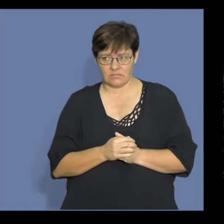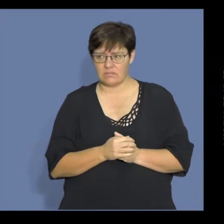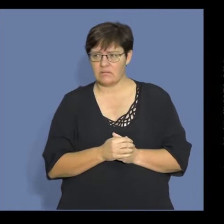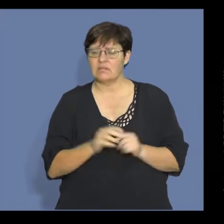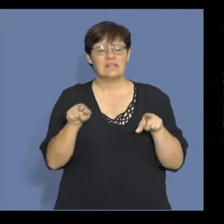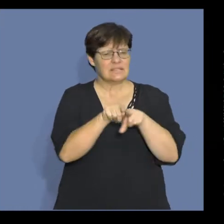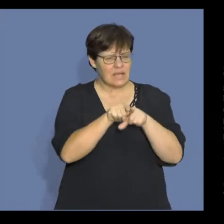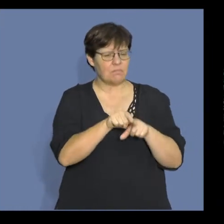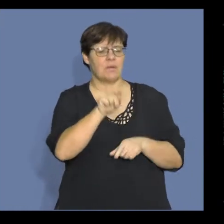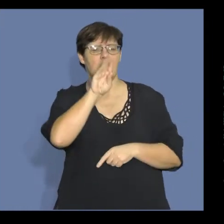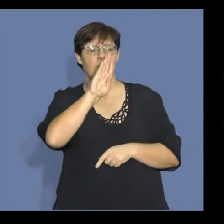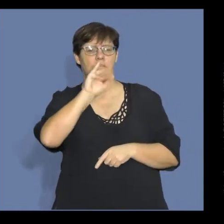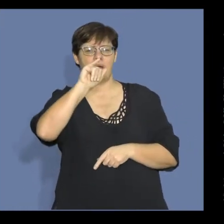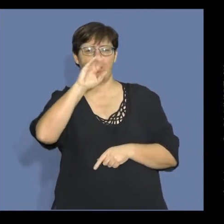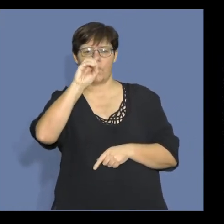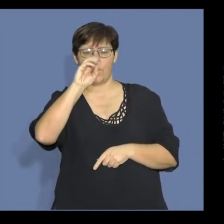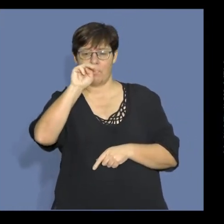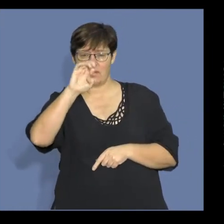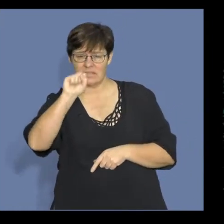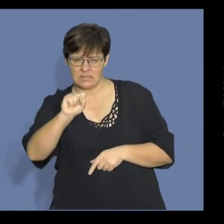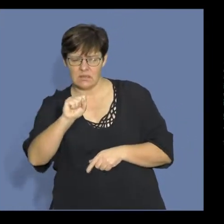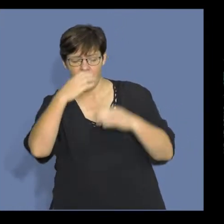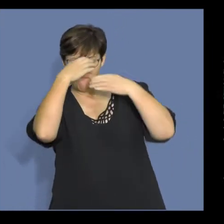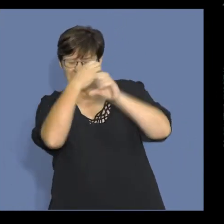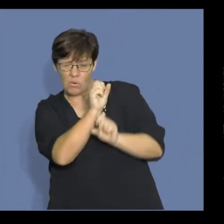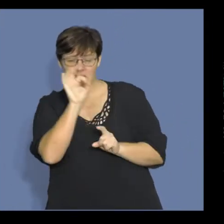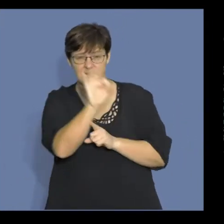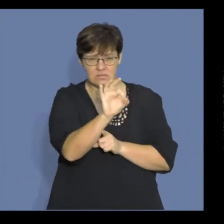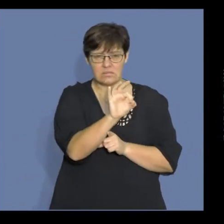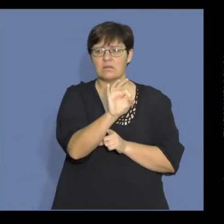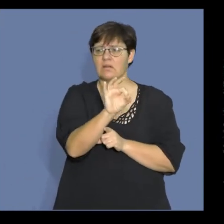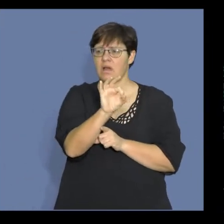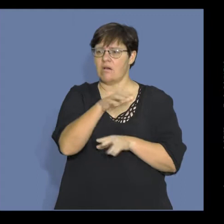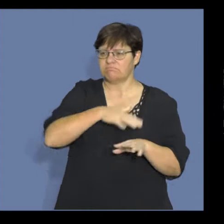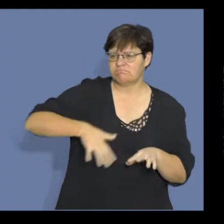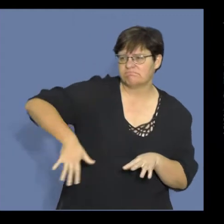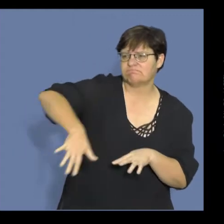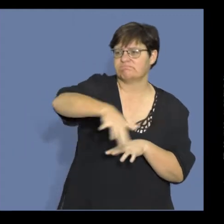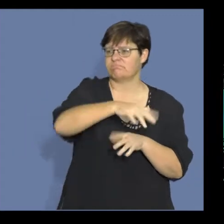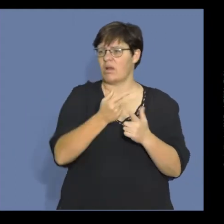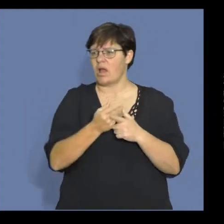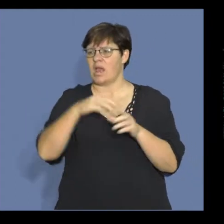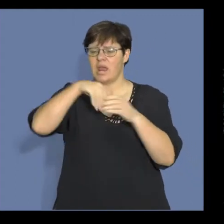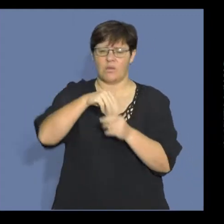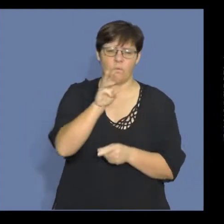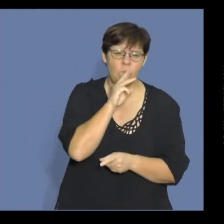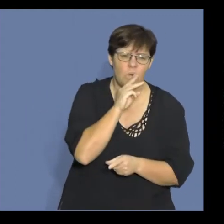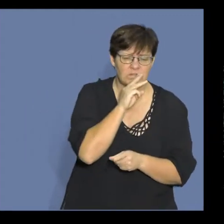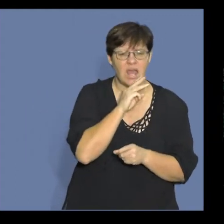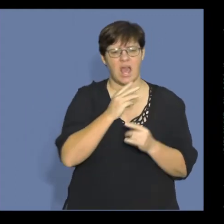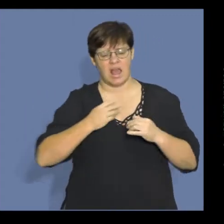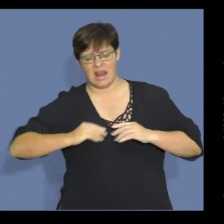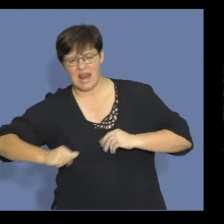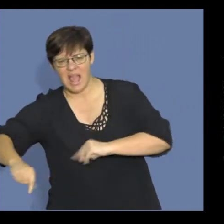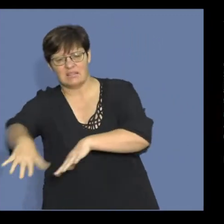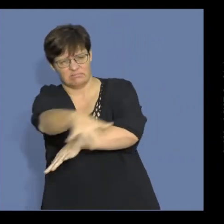spent some time looking at biomes, and we paid special focus on the terrestrial biomes in South Africa. We also recognize that there are